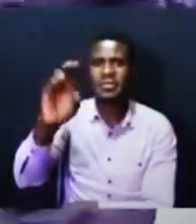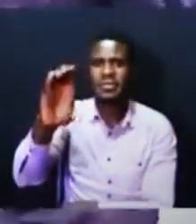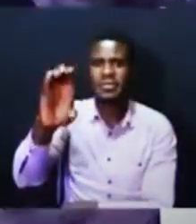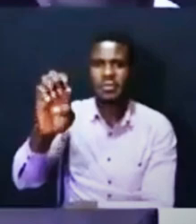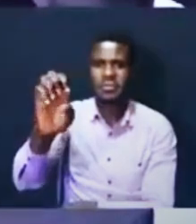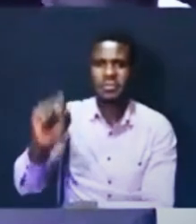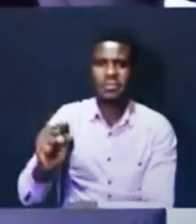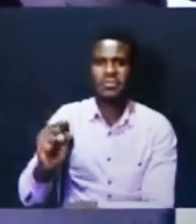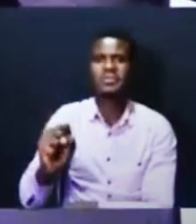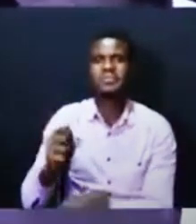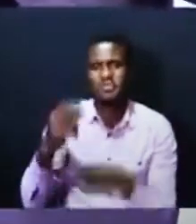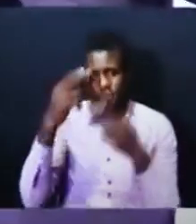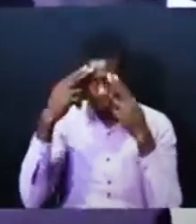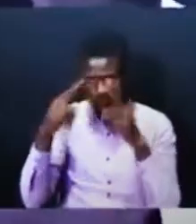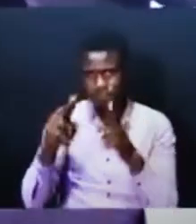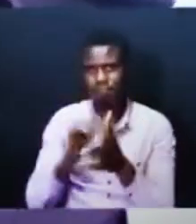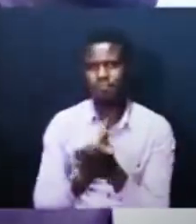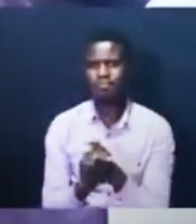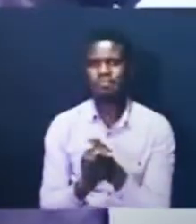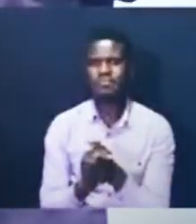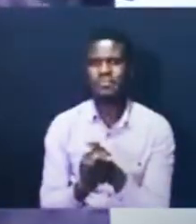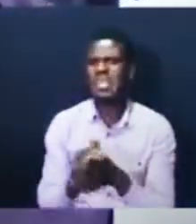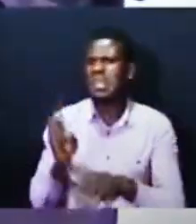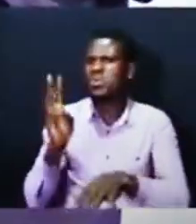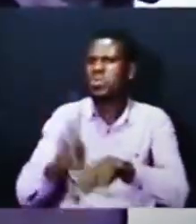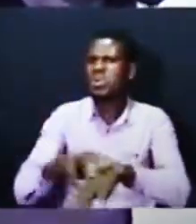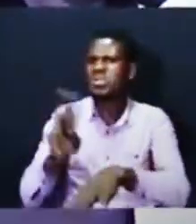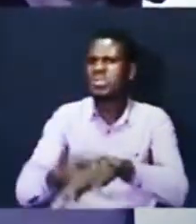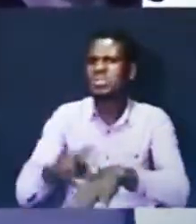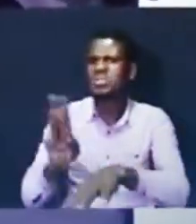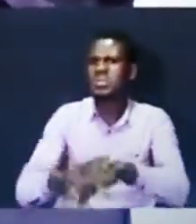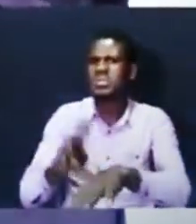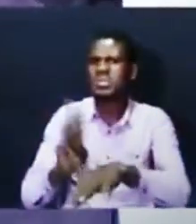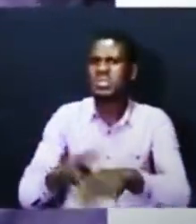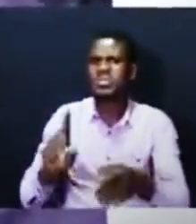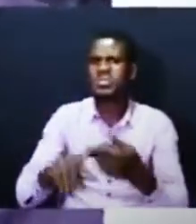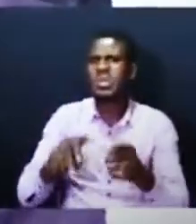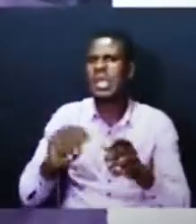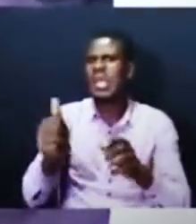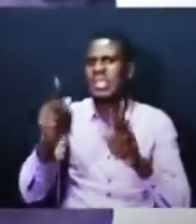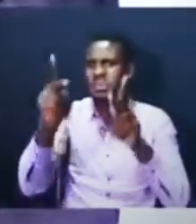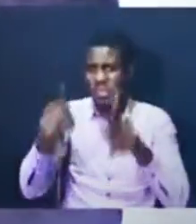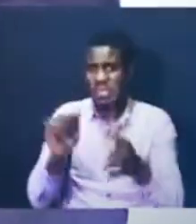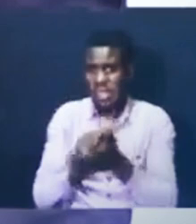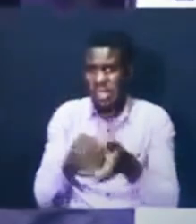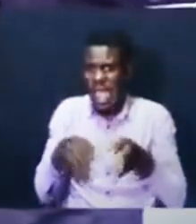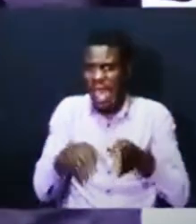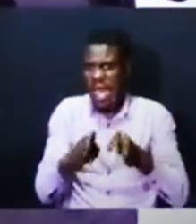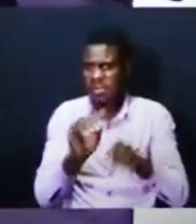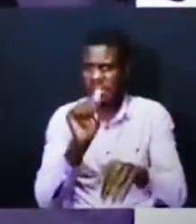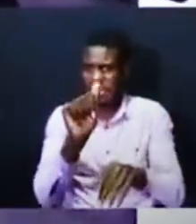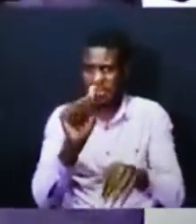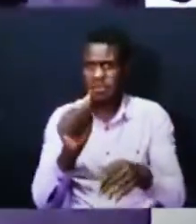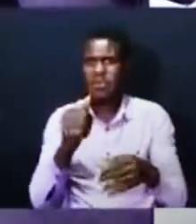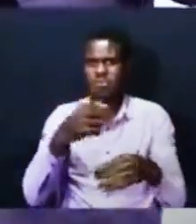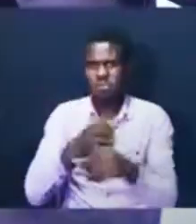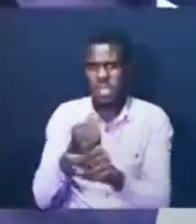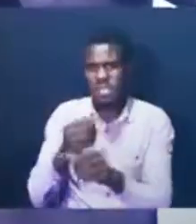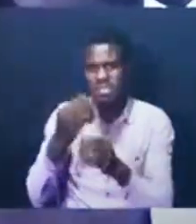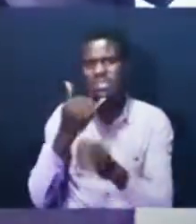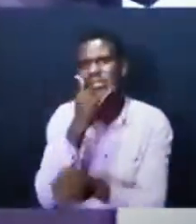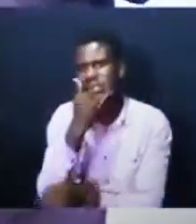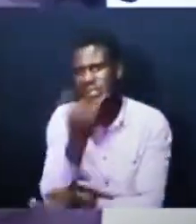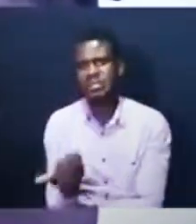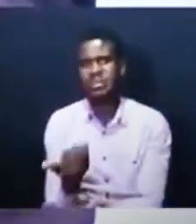a sintidua to beba no onue. Now woe to anyone through whom the offense comes. Obi biara nam no so na sintidua to beba no,